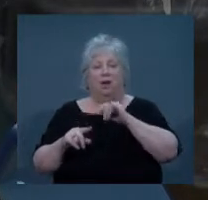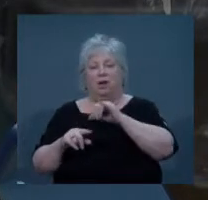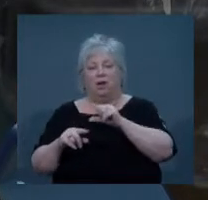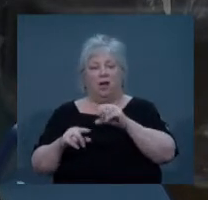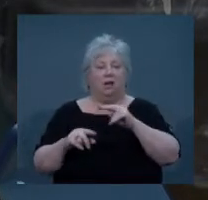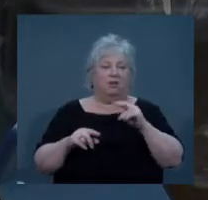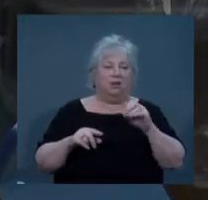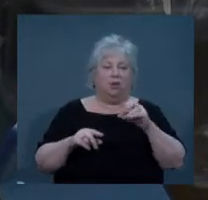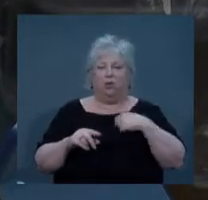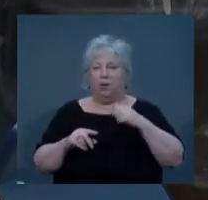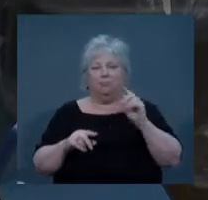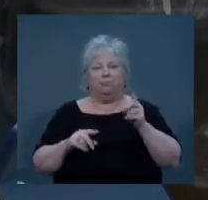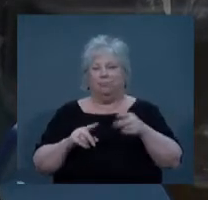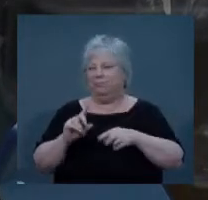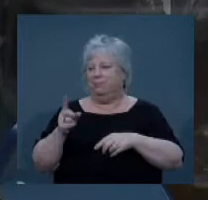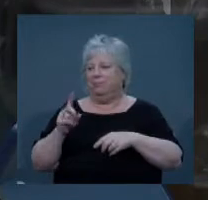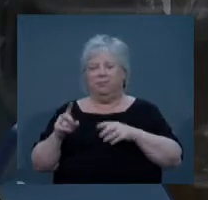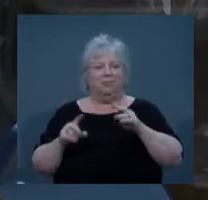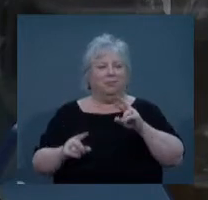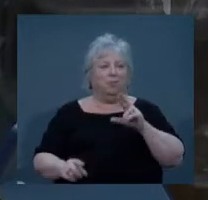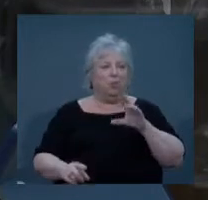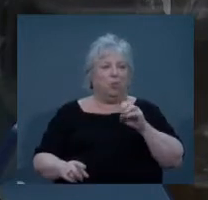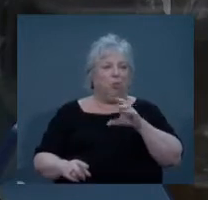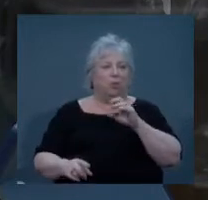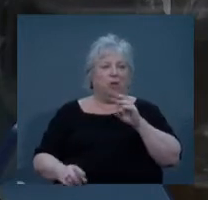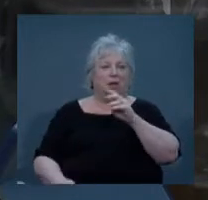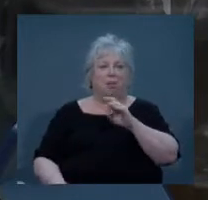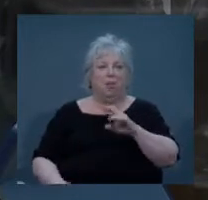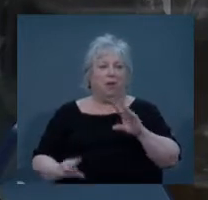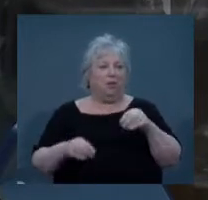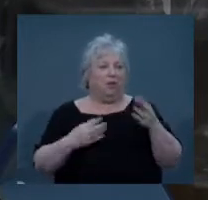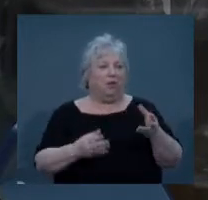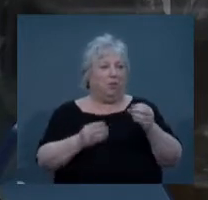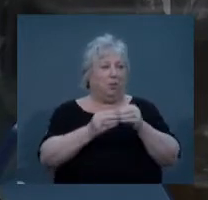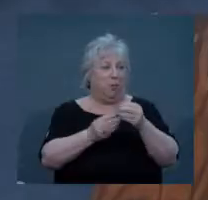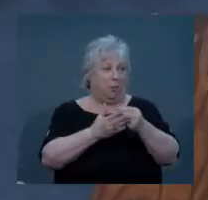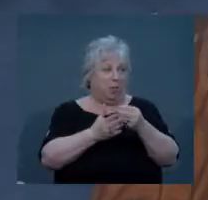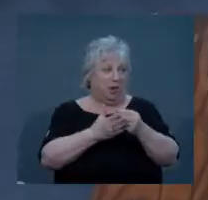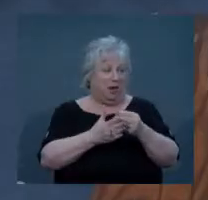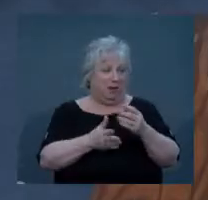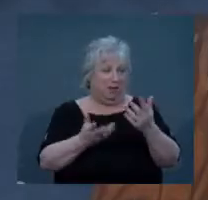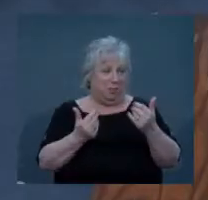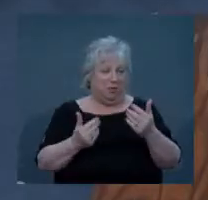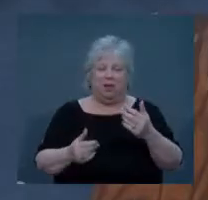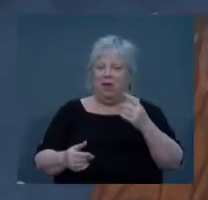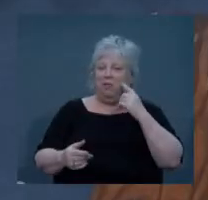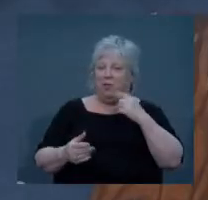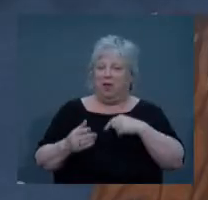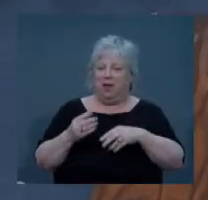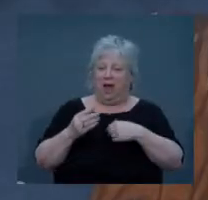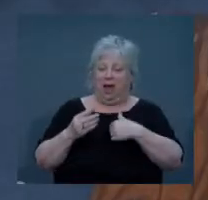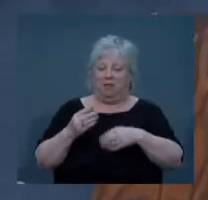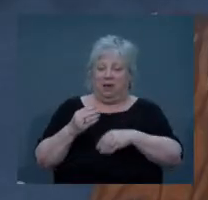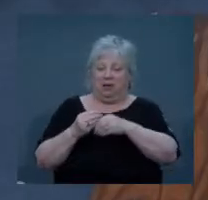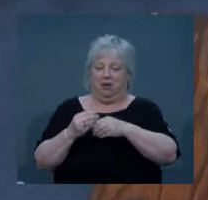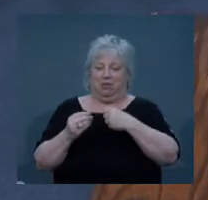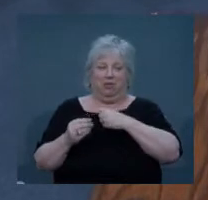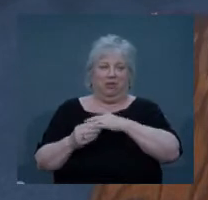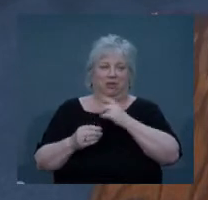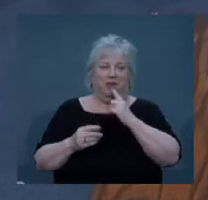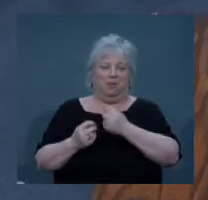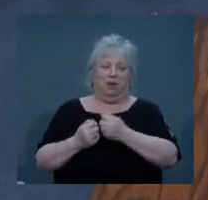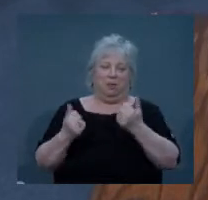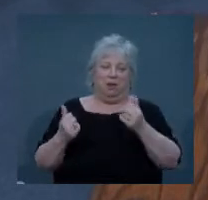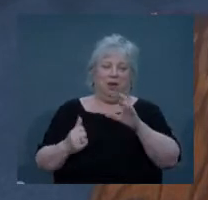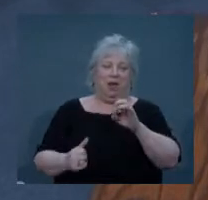and Bruce to give you more money. Come on. If you think having additional staff is going to No, eliminate no, I didn't having ask- code